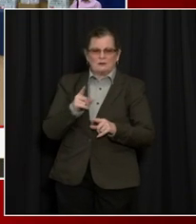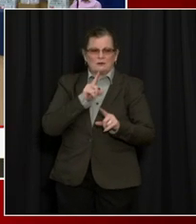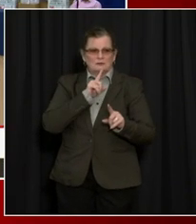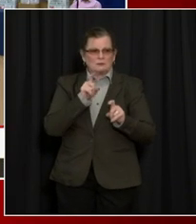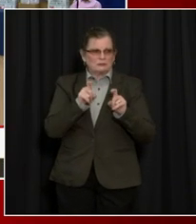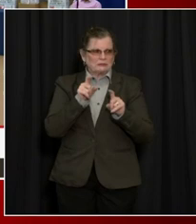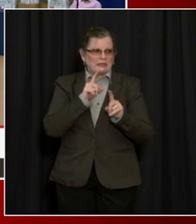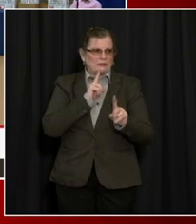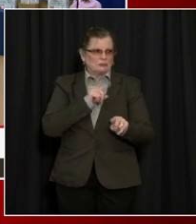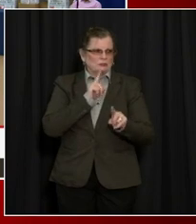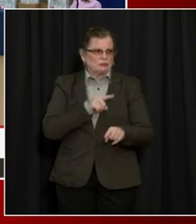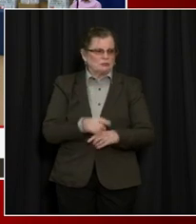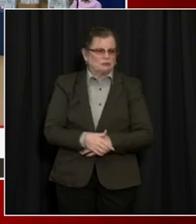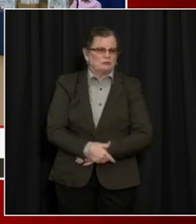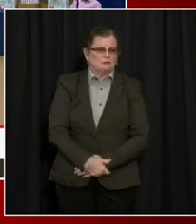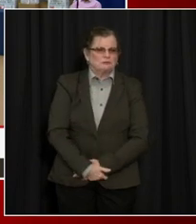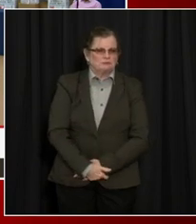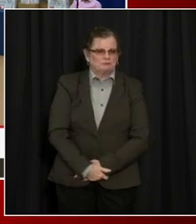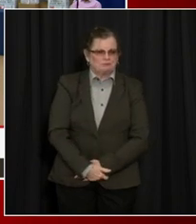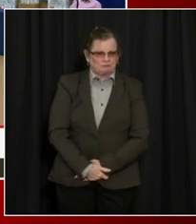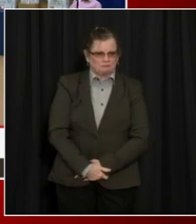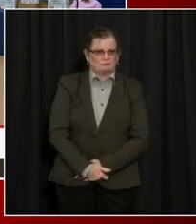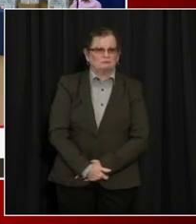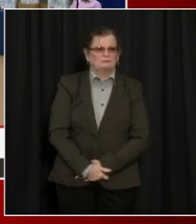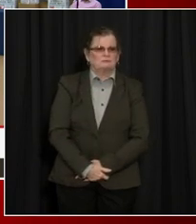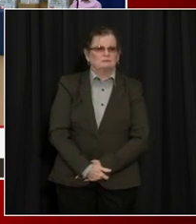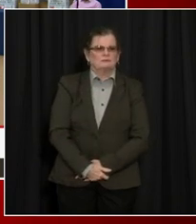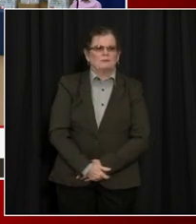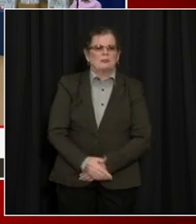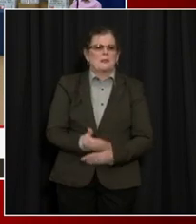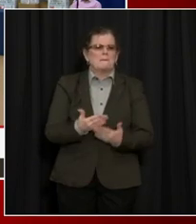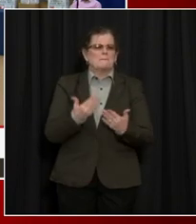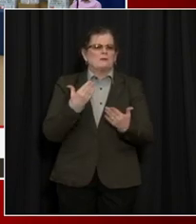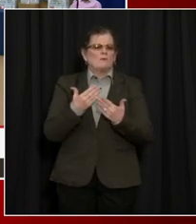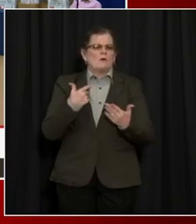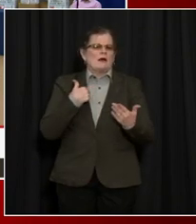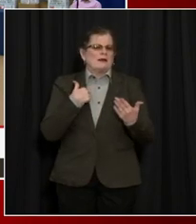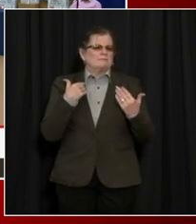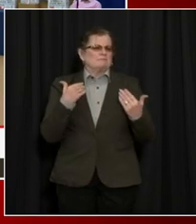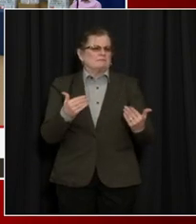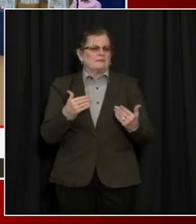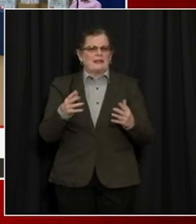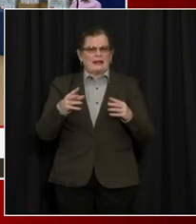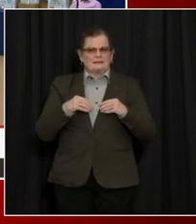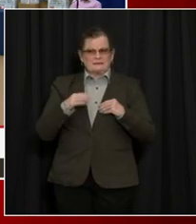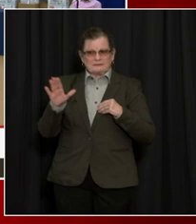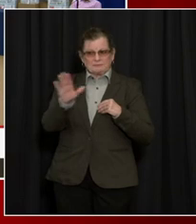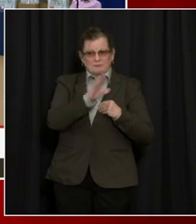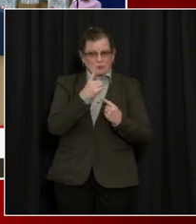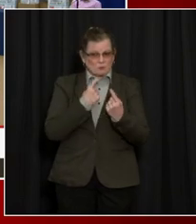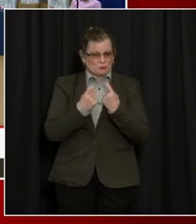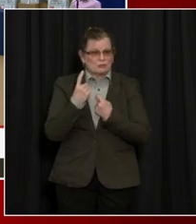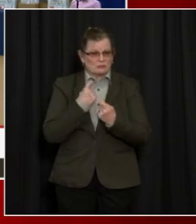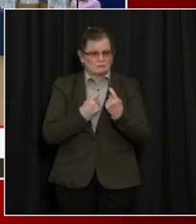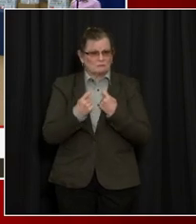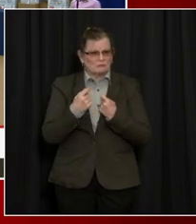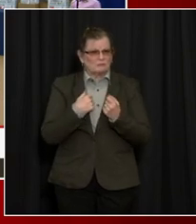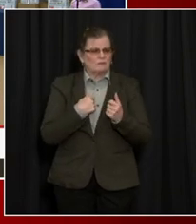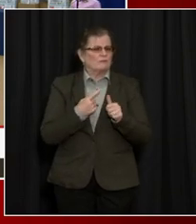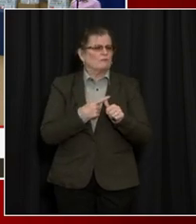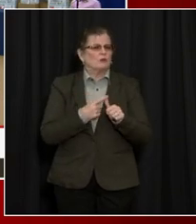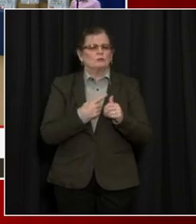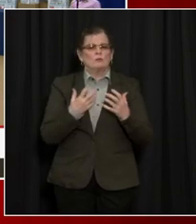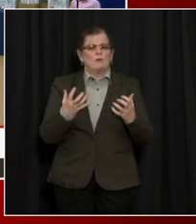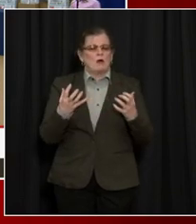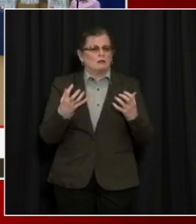Before I take questions, actually, let me just acknowledge Neil Albert,